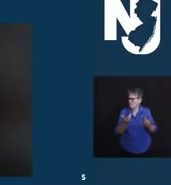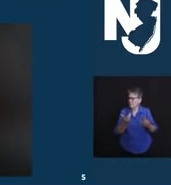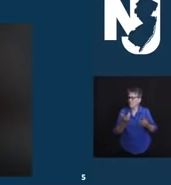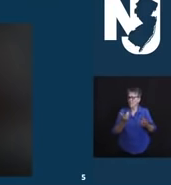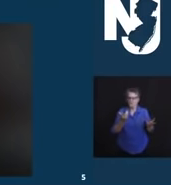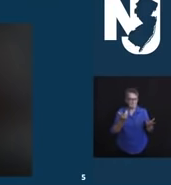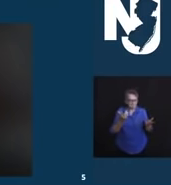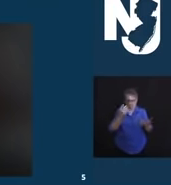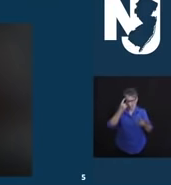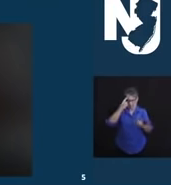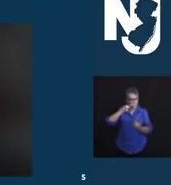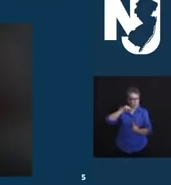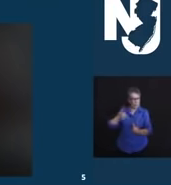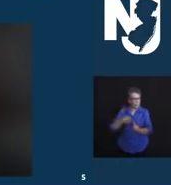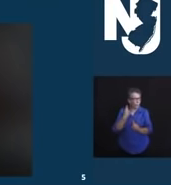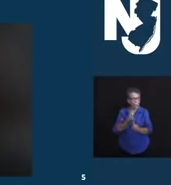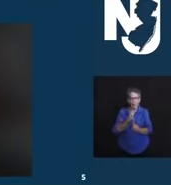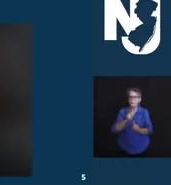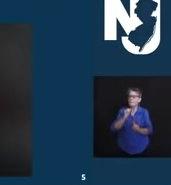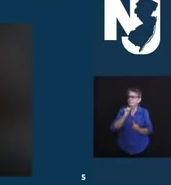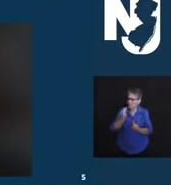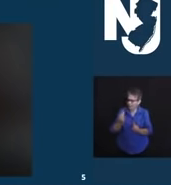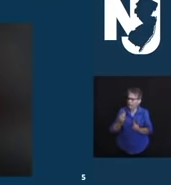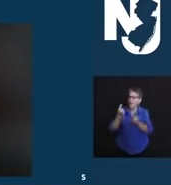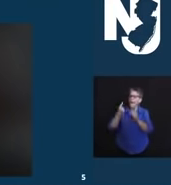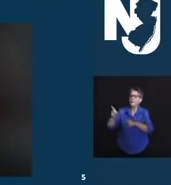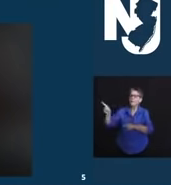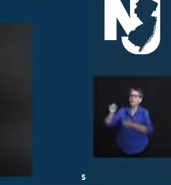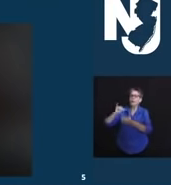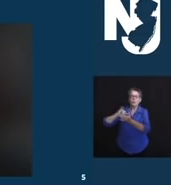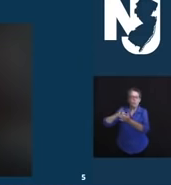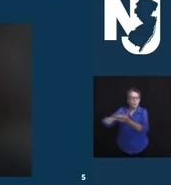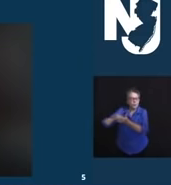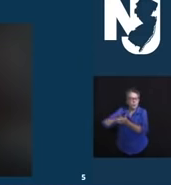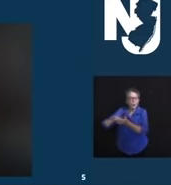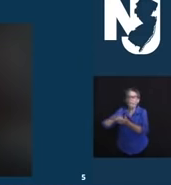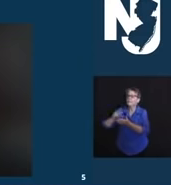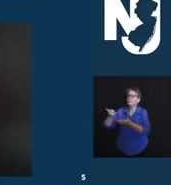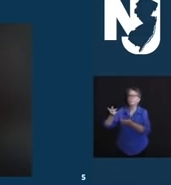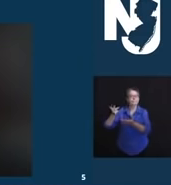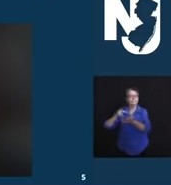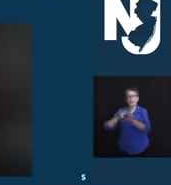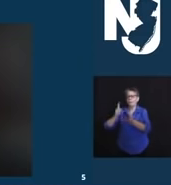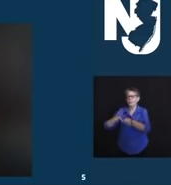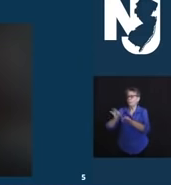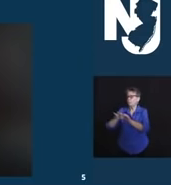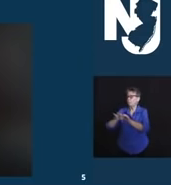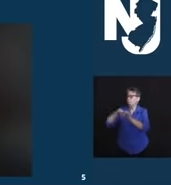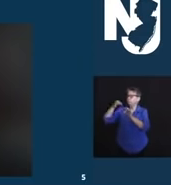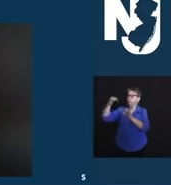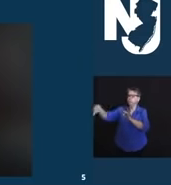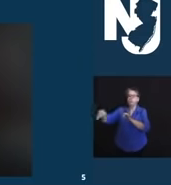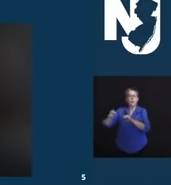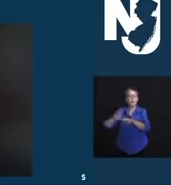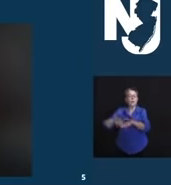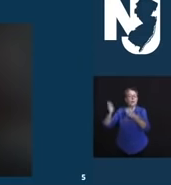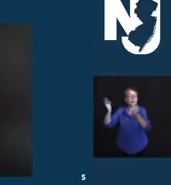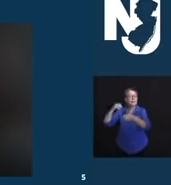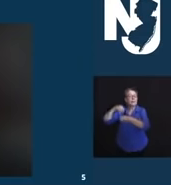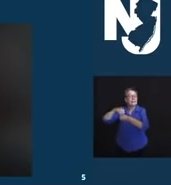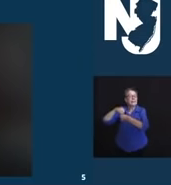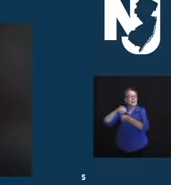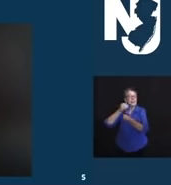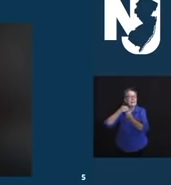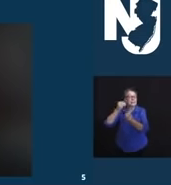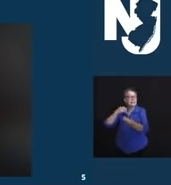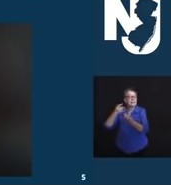indefinitely postponed the reopenings of restaurants for indoor dining. Yesterday, Philadelphia indefinitely postponed its